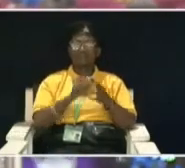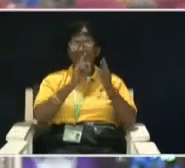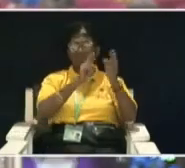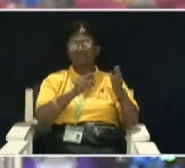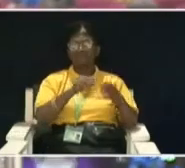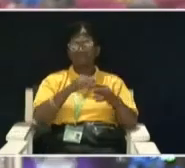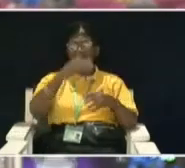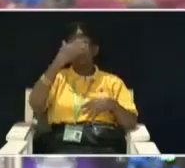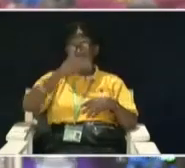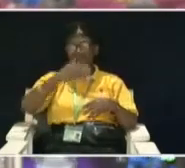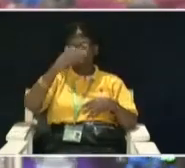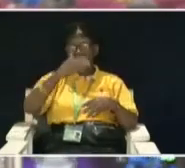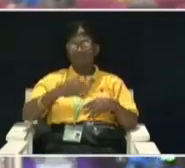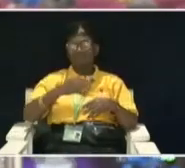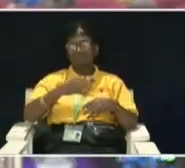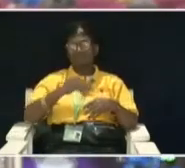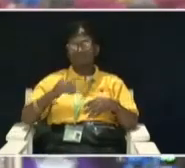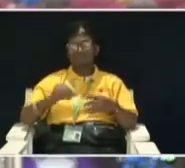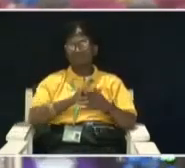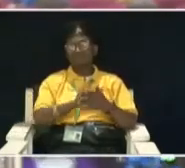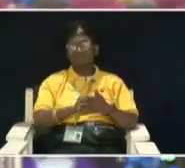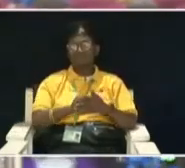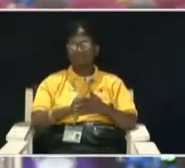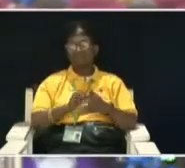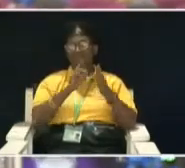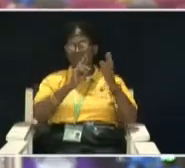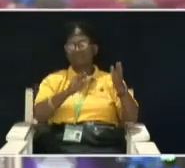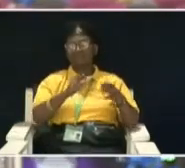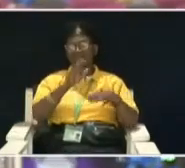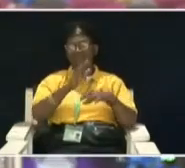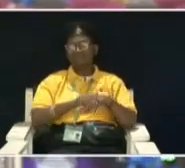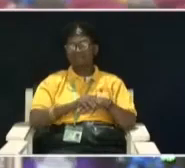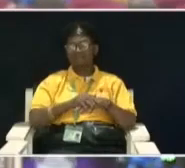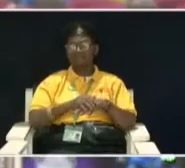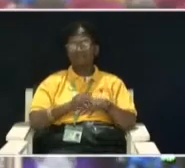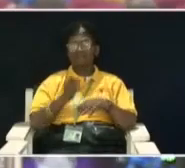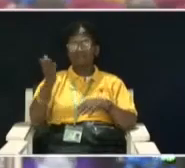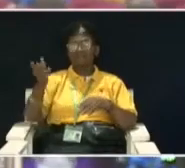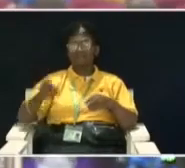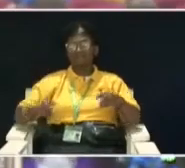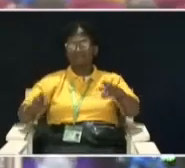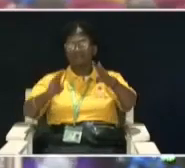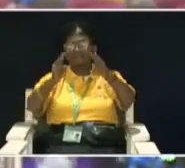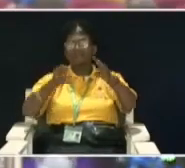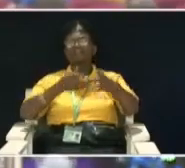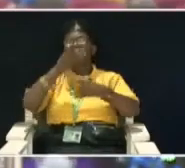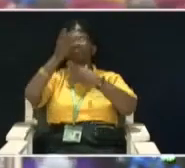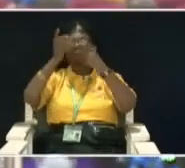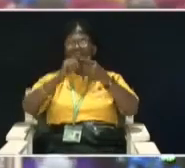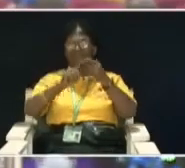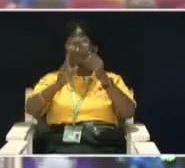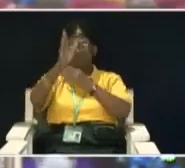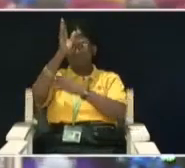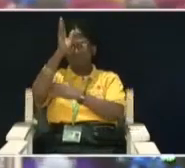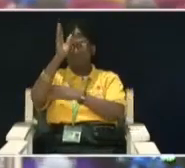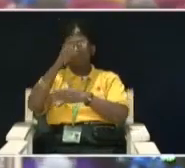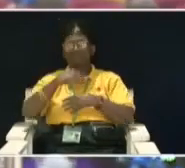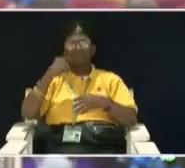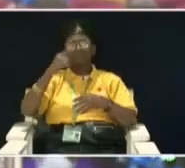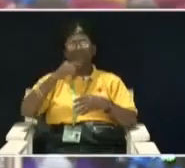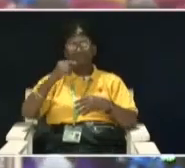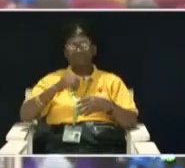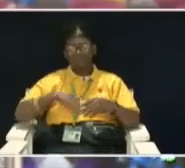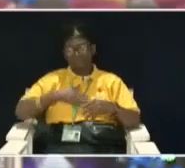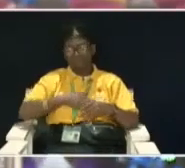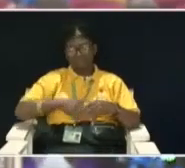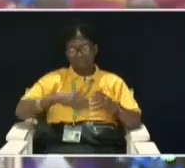way, cry to the Almighty God and say, please, Lord, save my soul. Let your blood wash away my